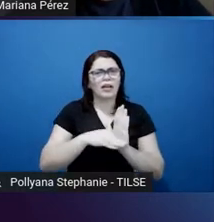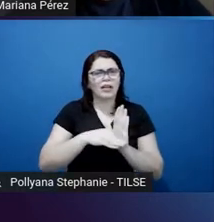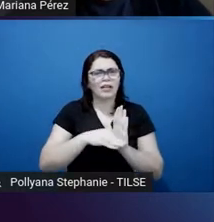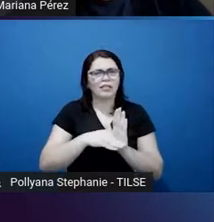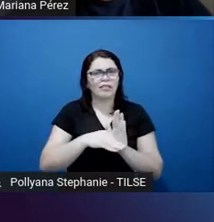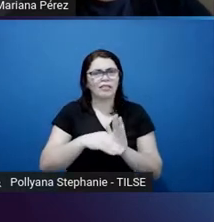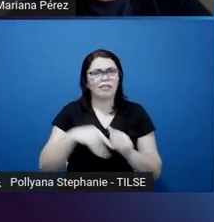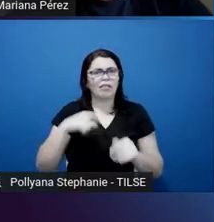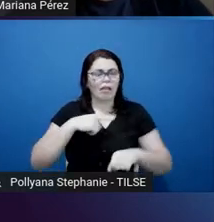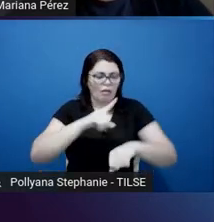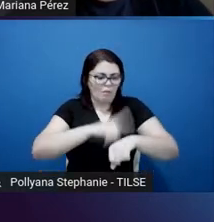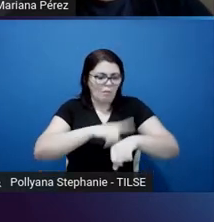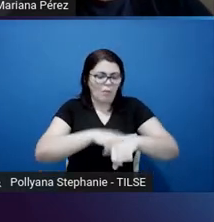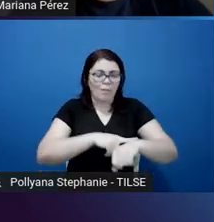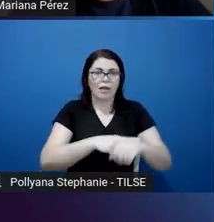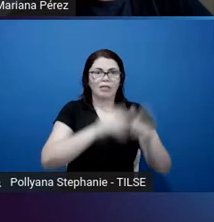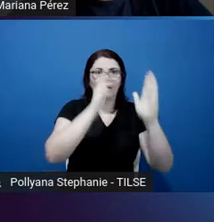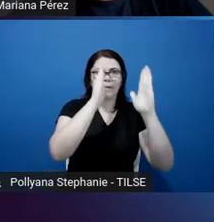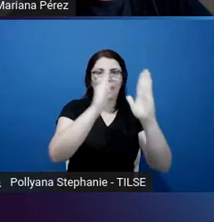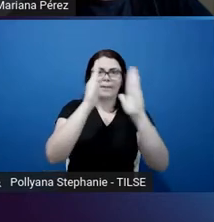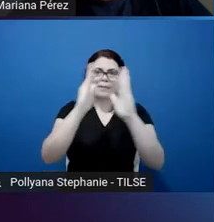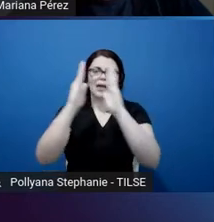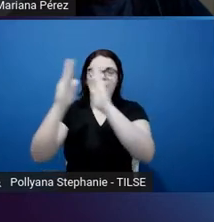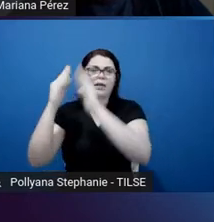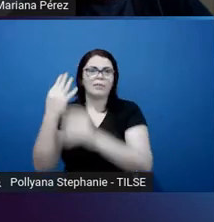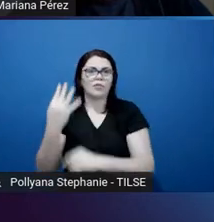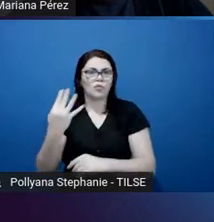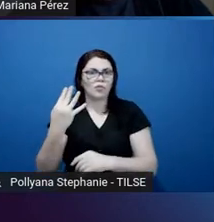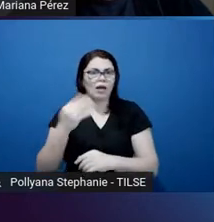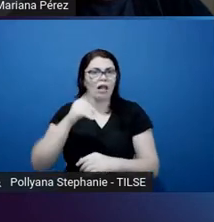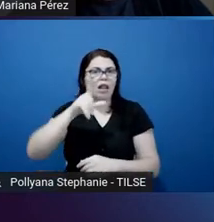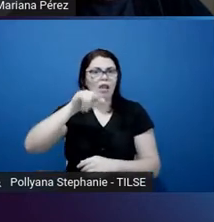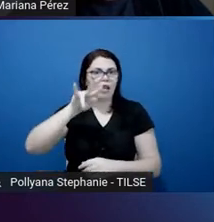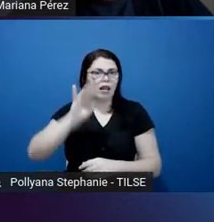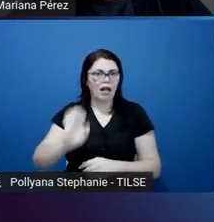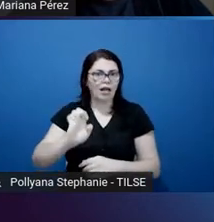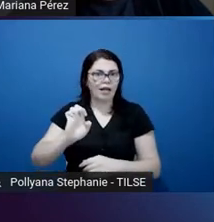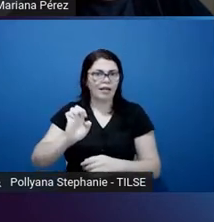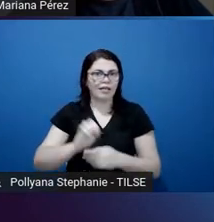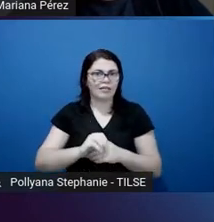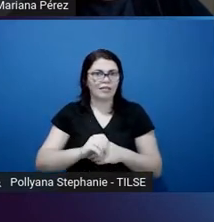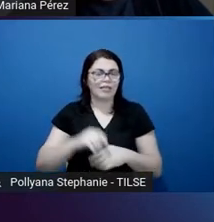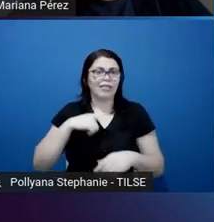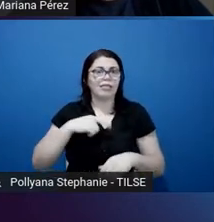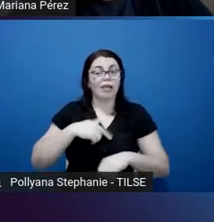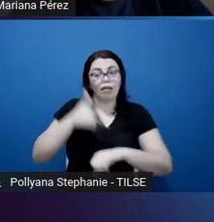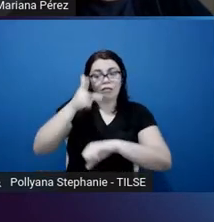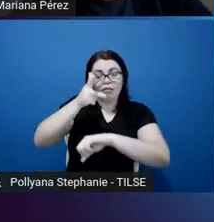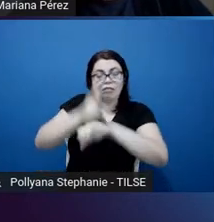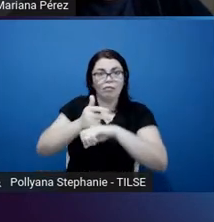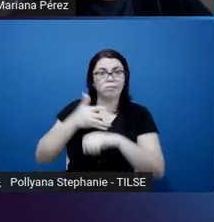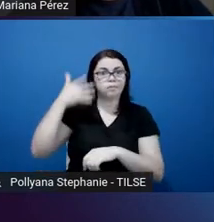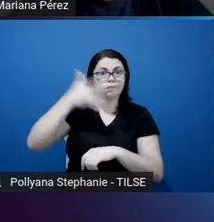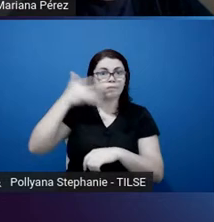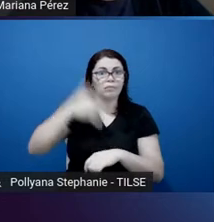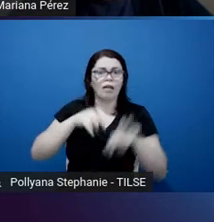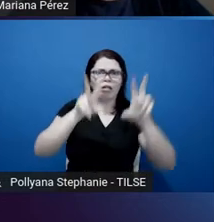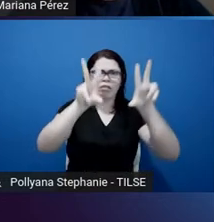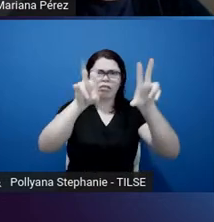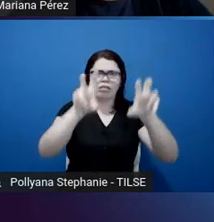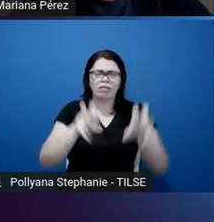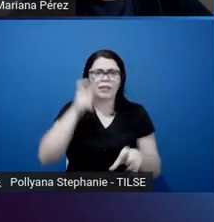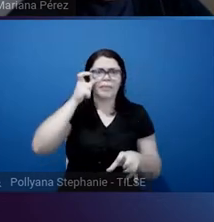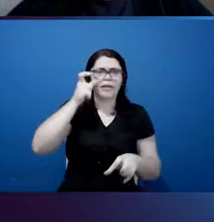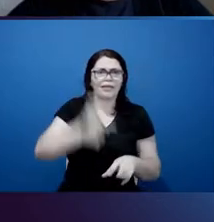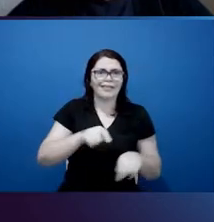4 moments of live broadcasting, 9 recorded talks with various interesting themes, a